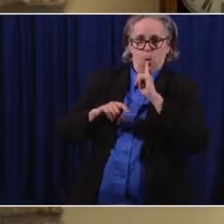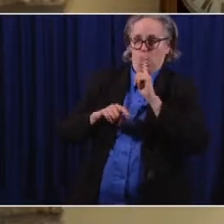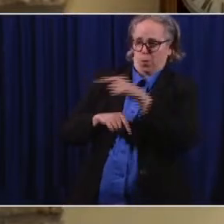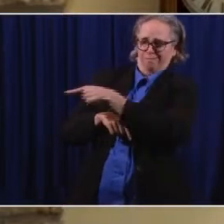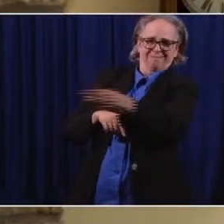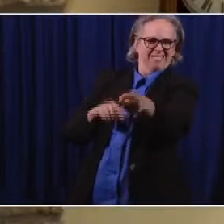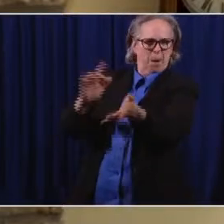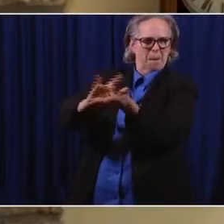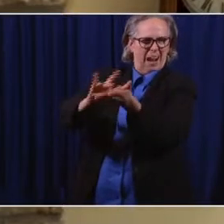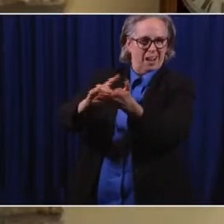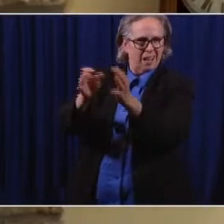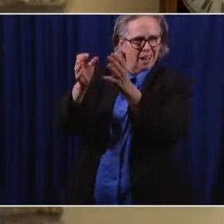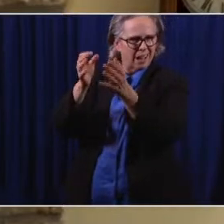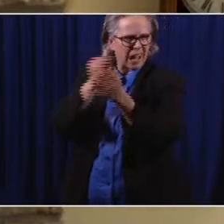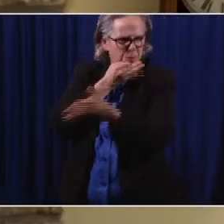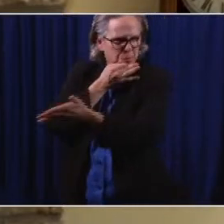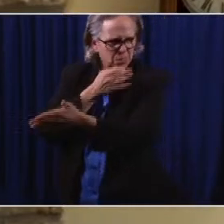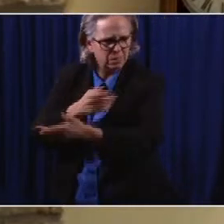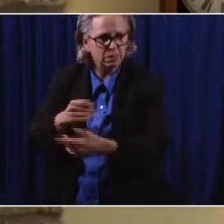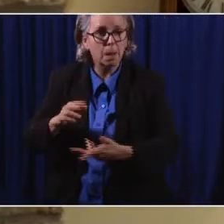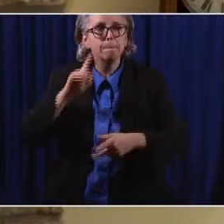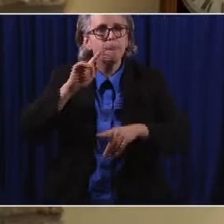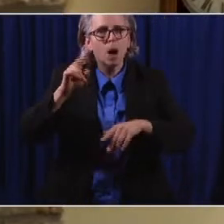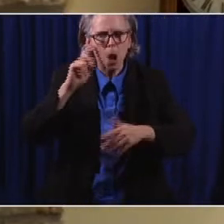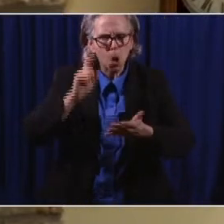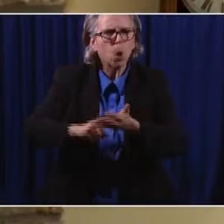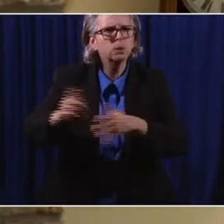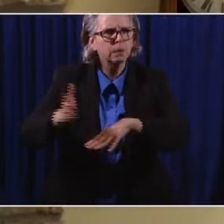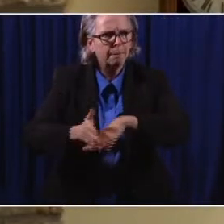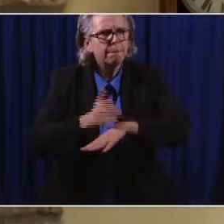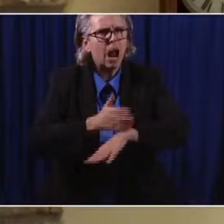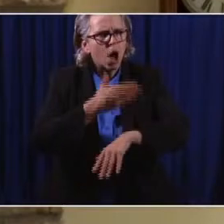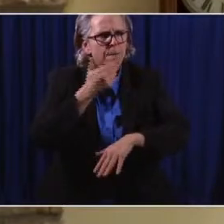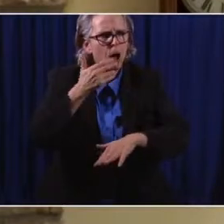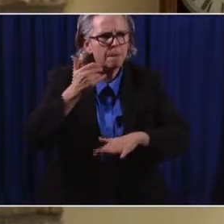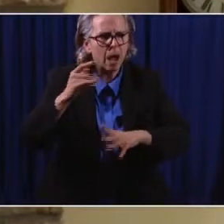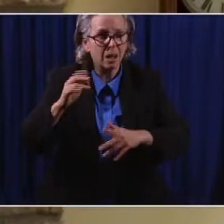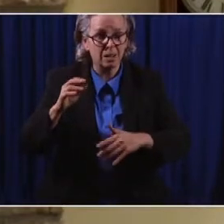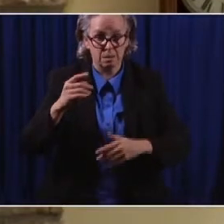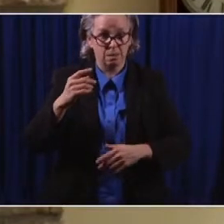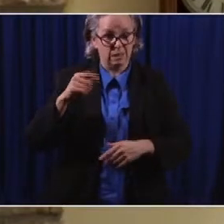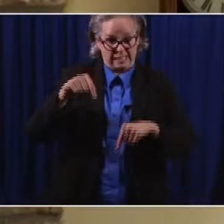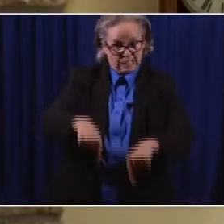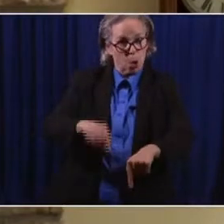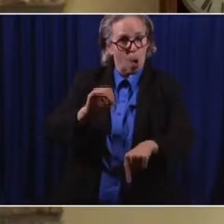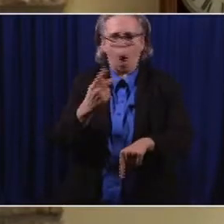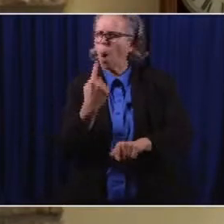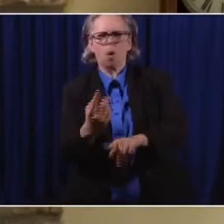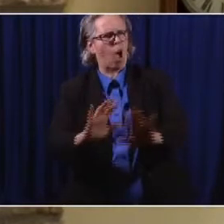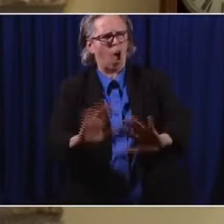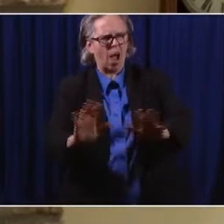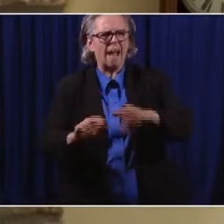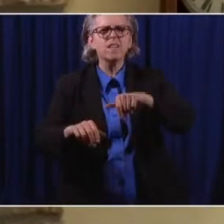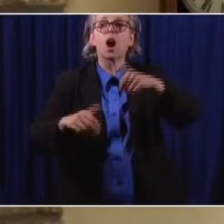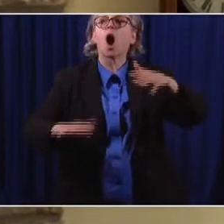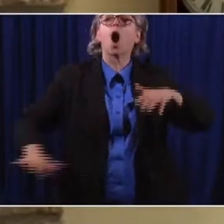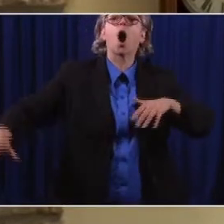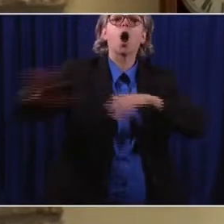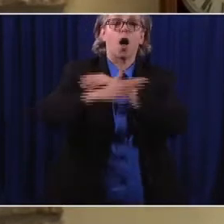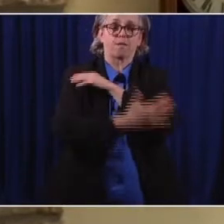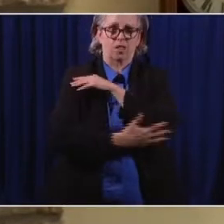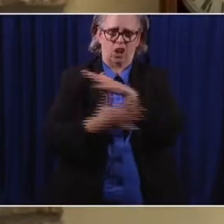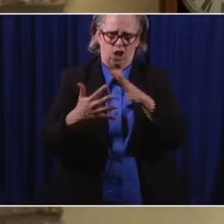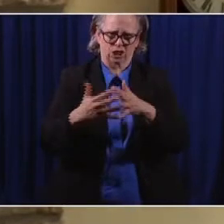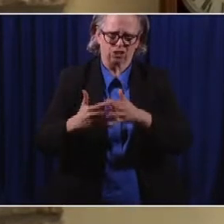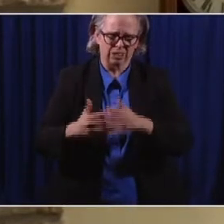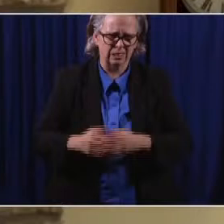the right direction, not just in Ohio, but as a country. We have some of the world's most premier